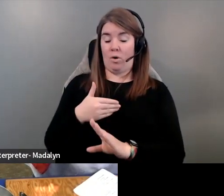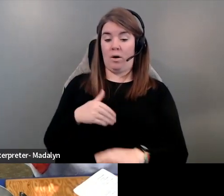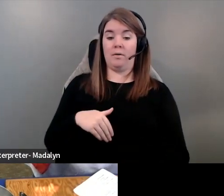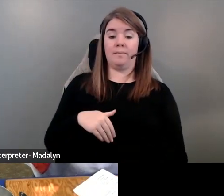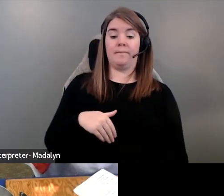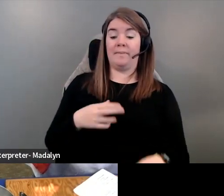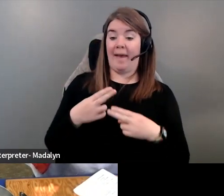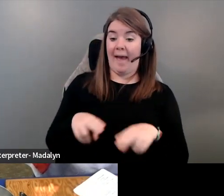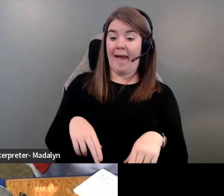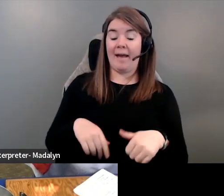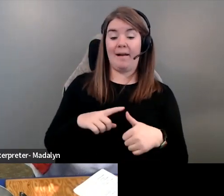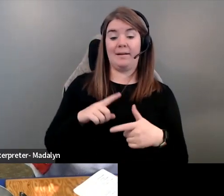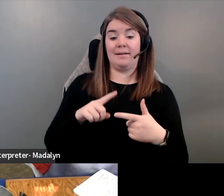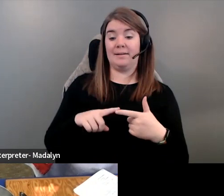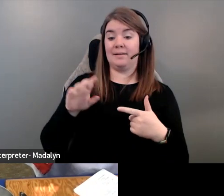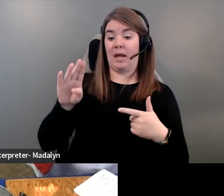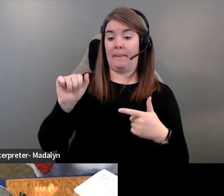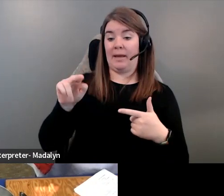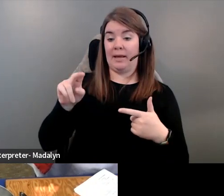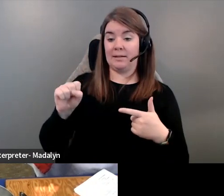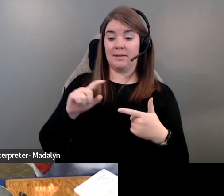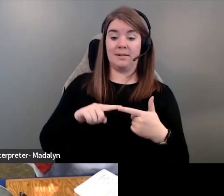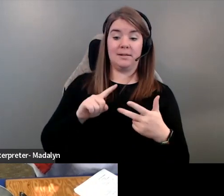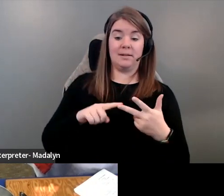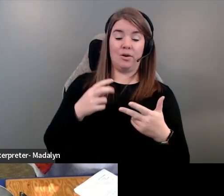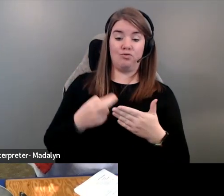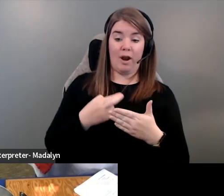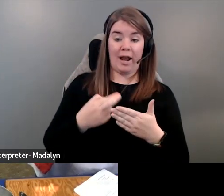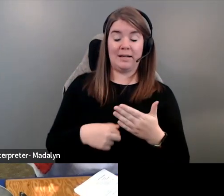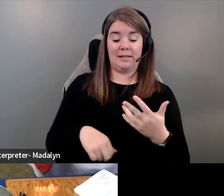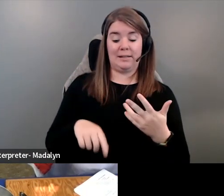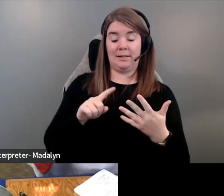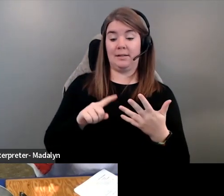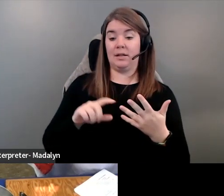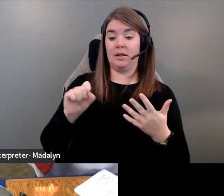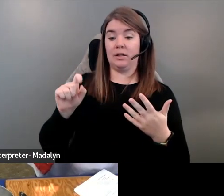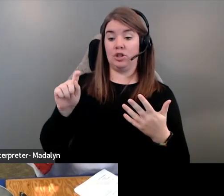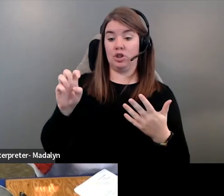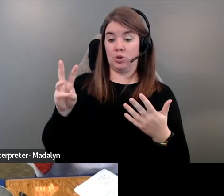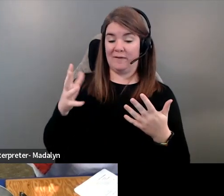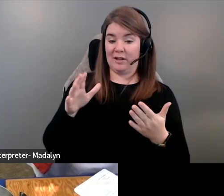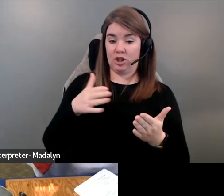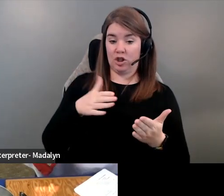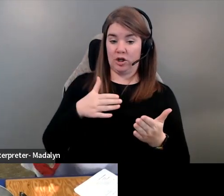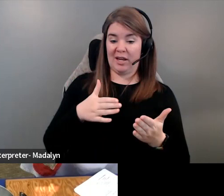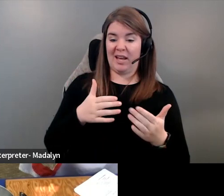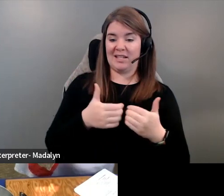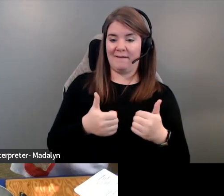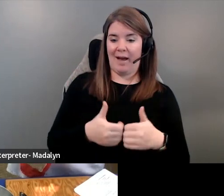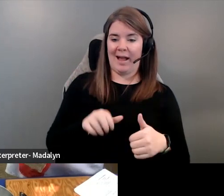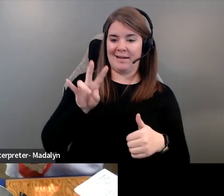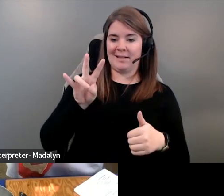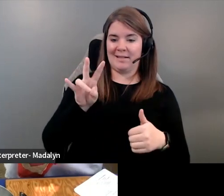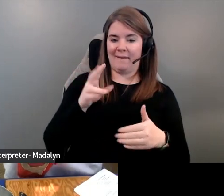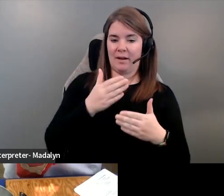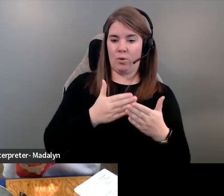beans, half the bag of rice, the lentil stew's cooking, and then we'll divide it into 7 portions. The rest of